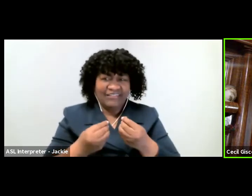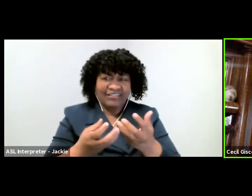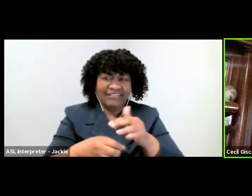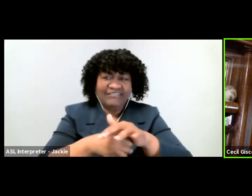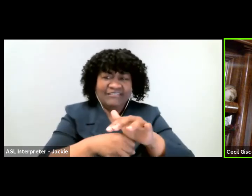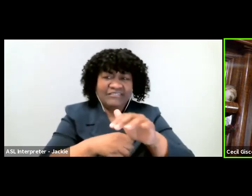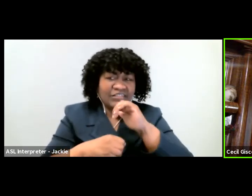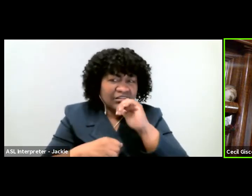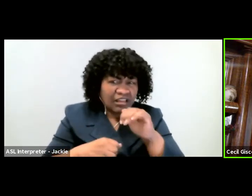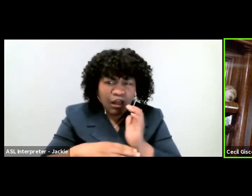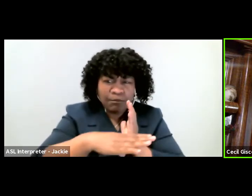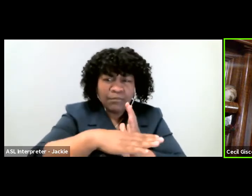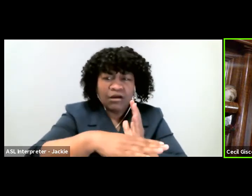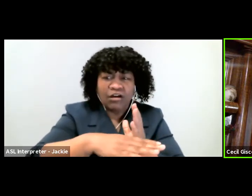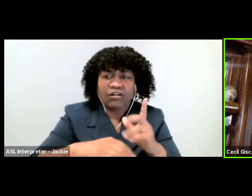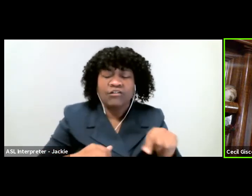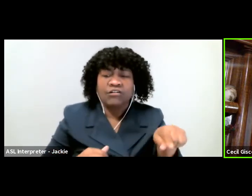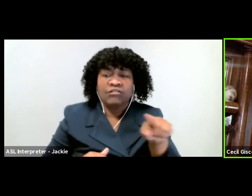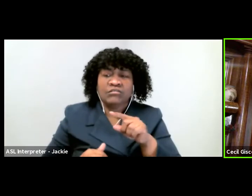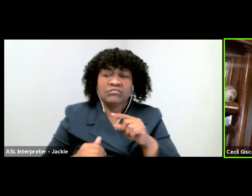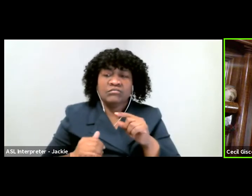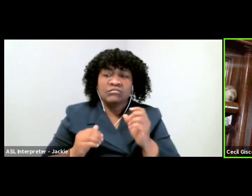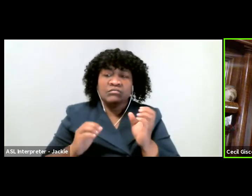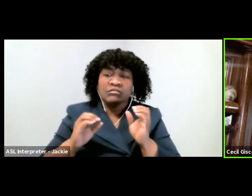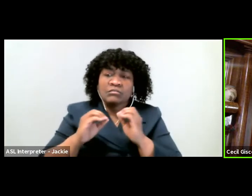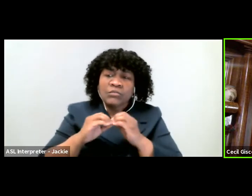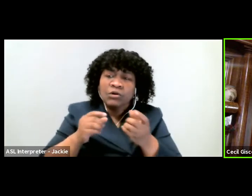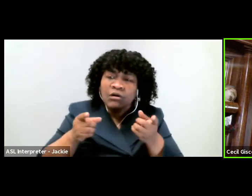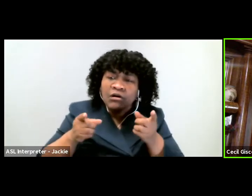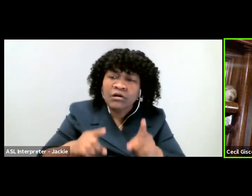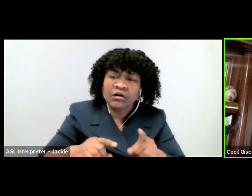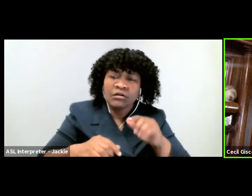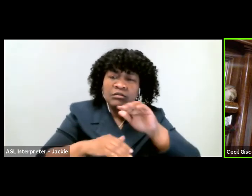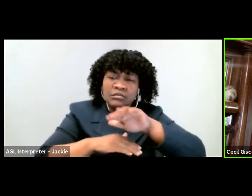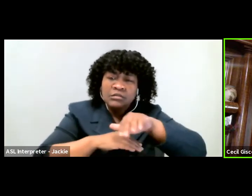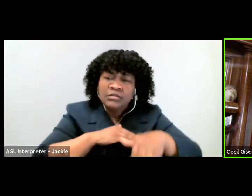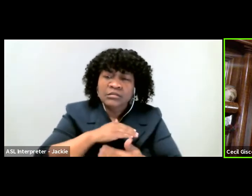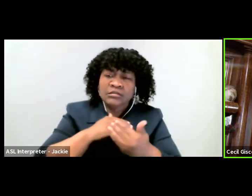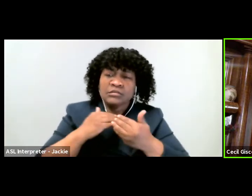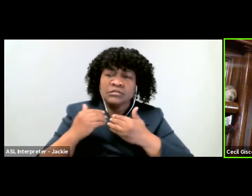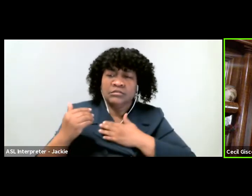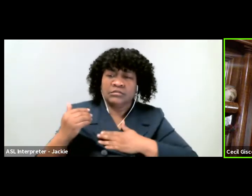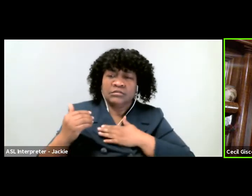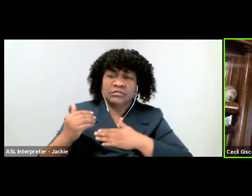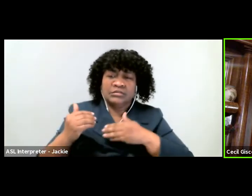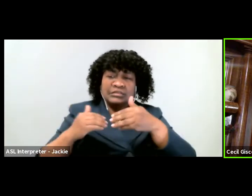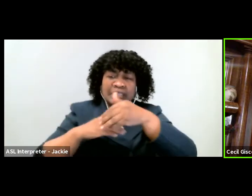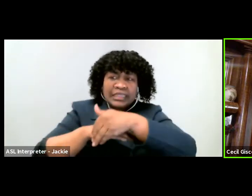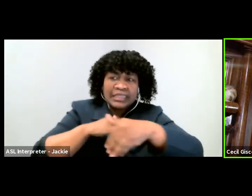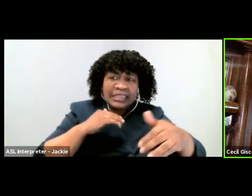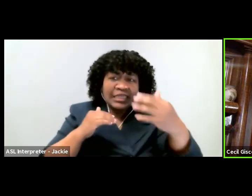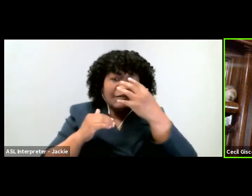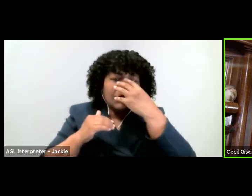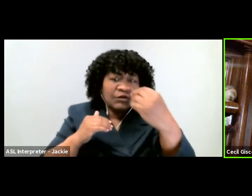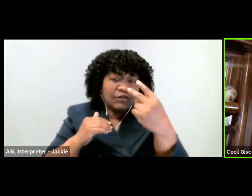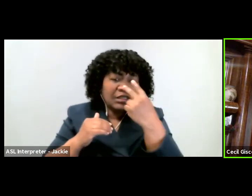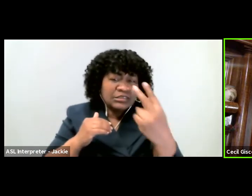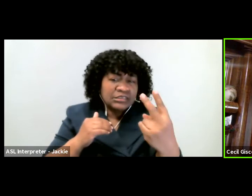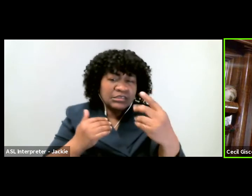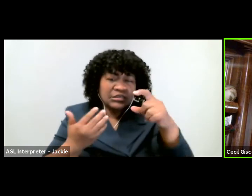give them enough to not be bothered by them for more. Come nighttime,